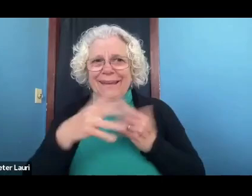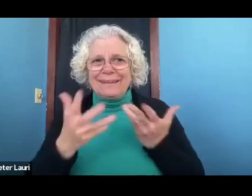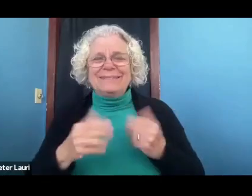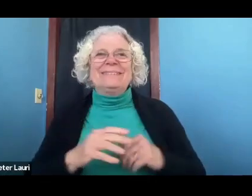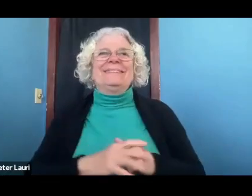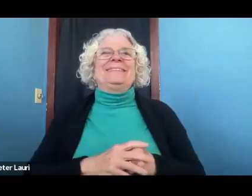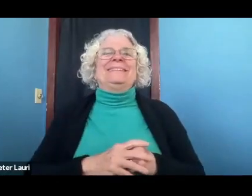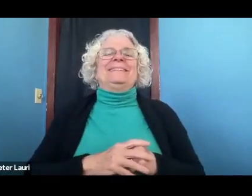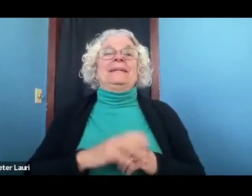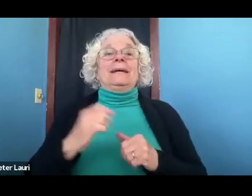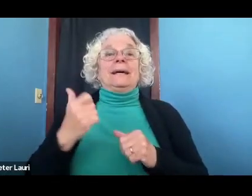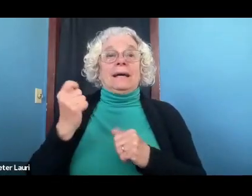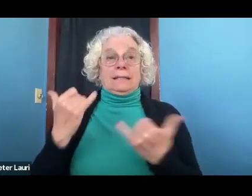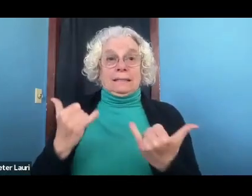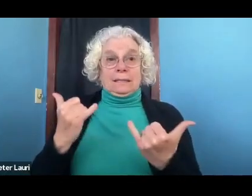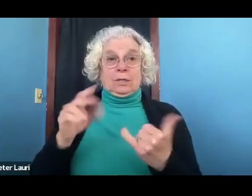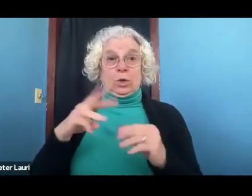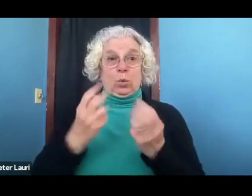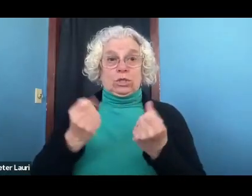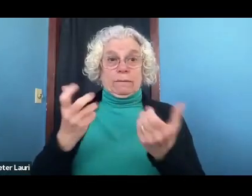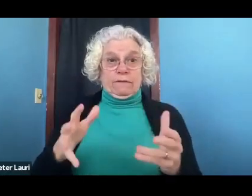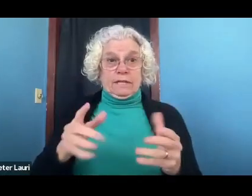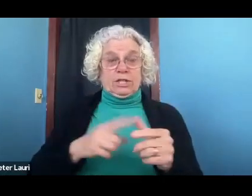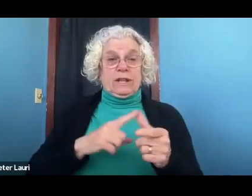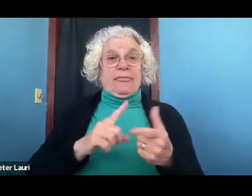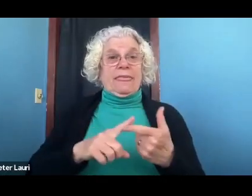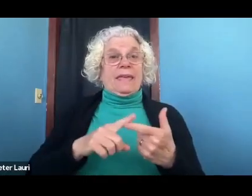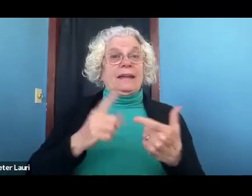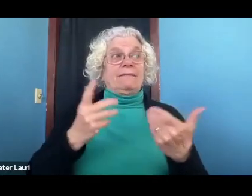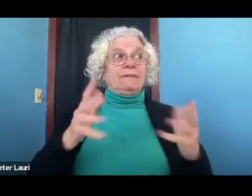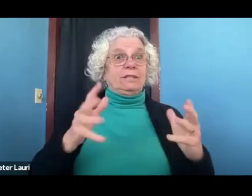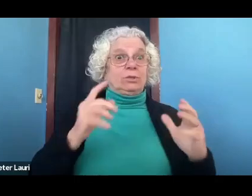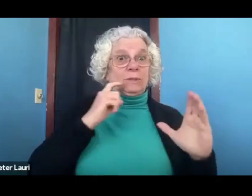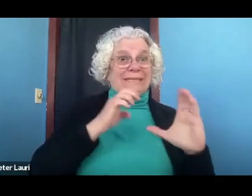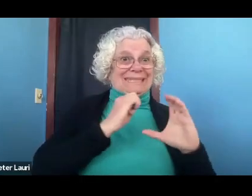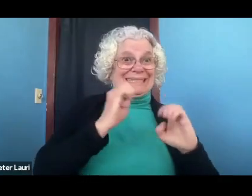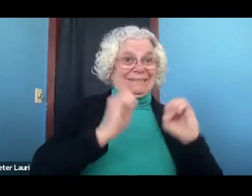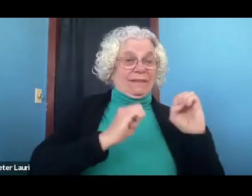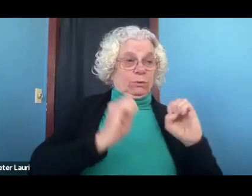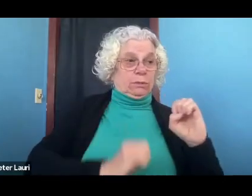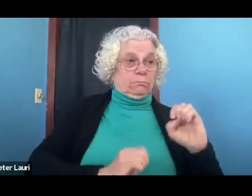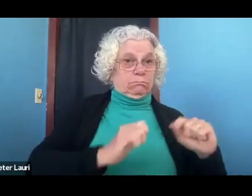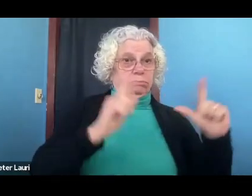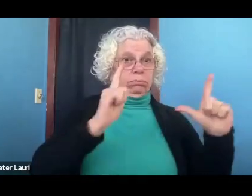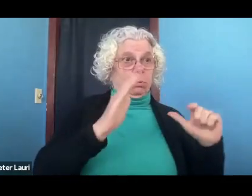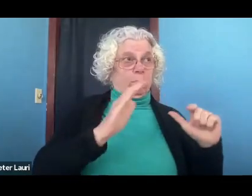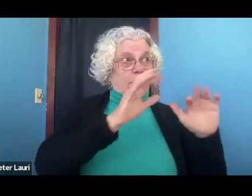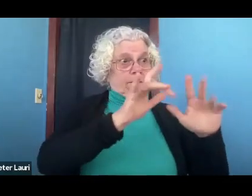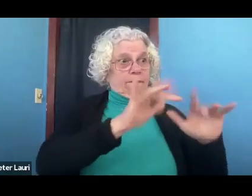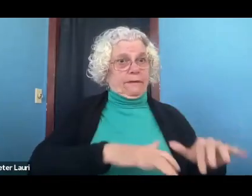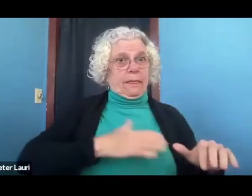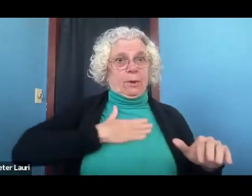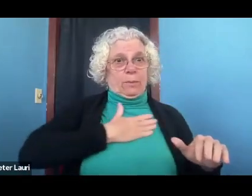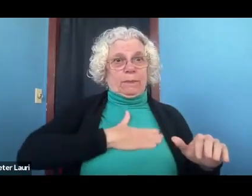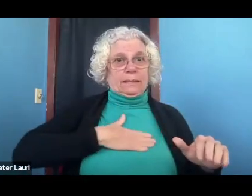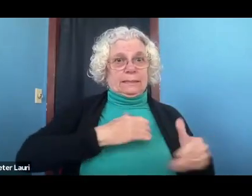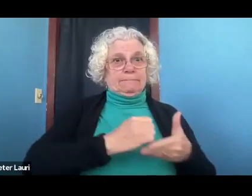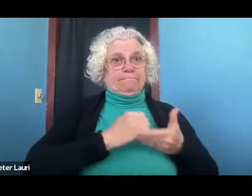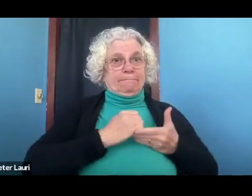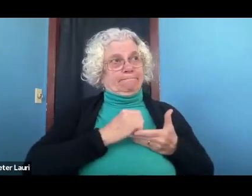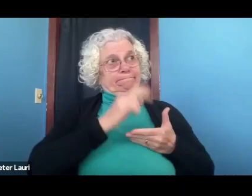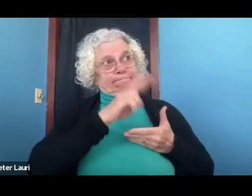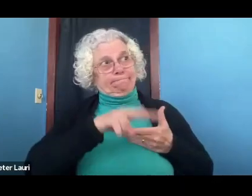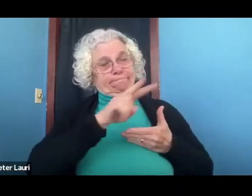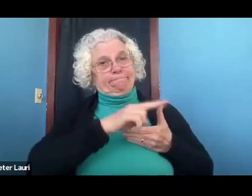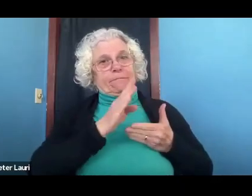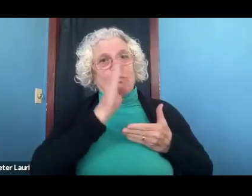quick evaluation for today's session pop up in your browser. So if you could take a minute to complete that survey, it helps us greatly when